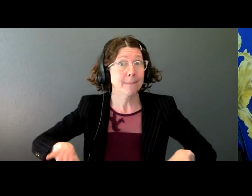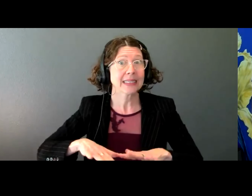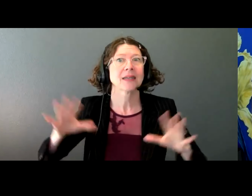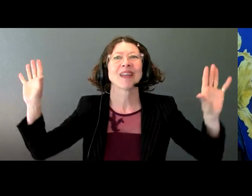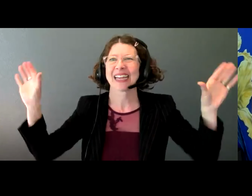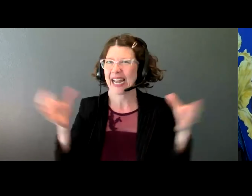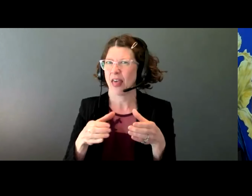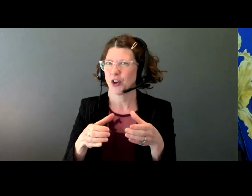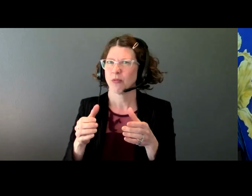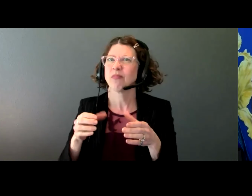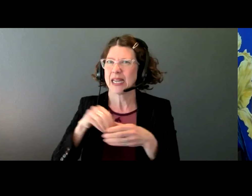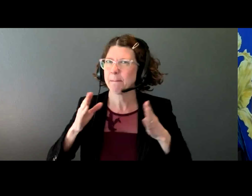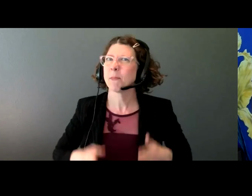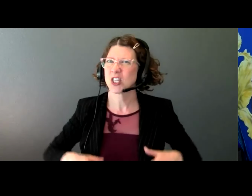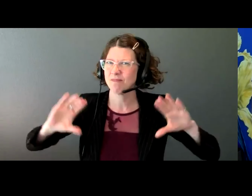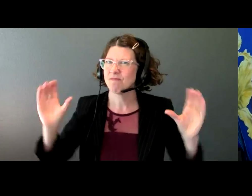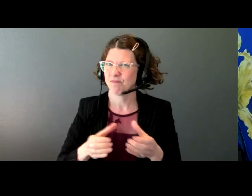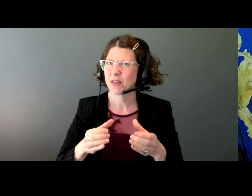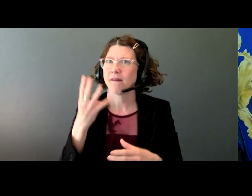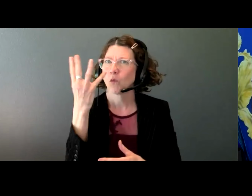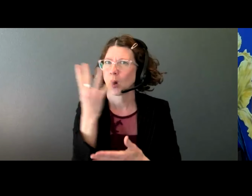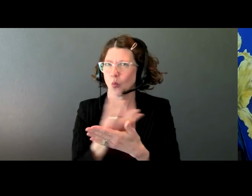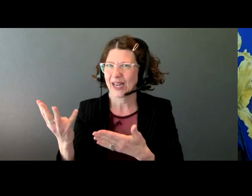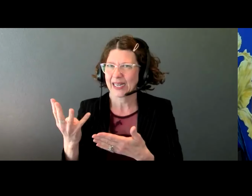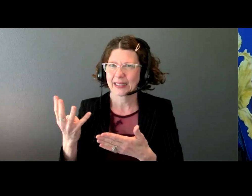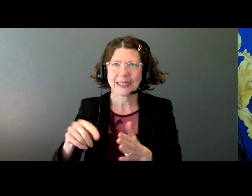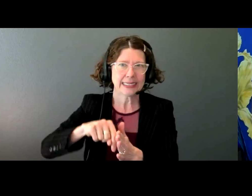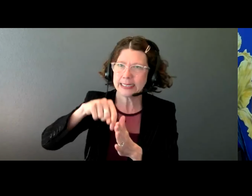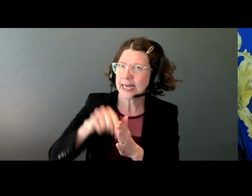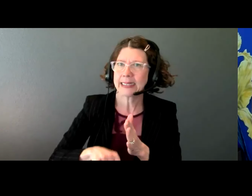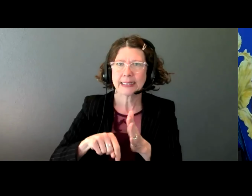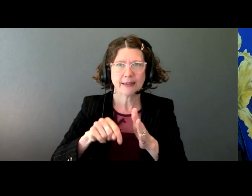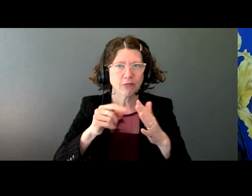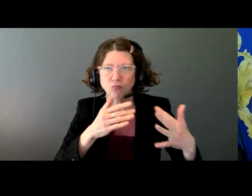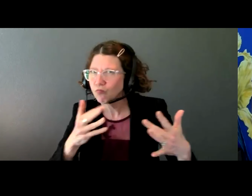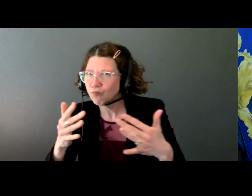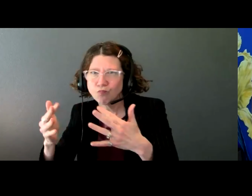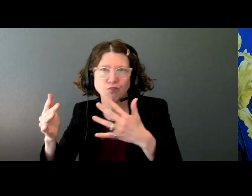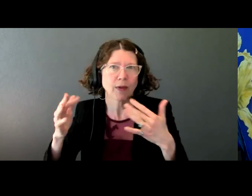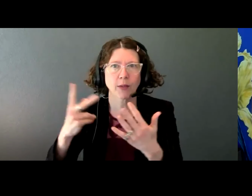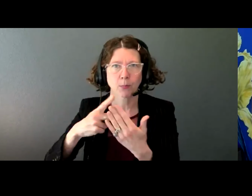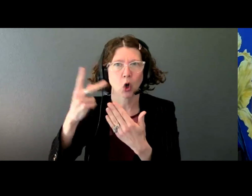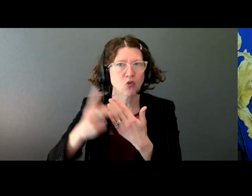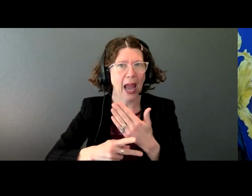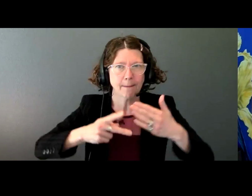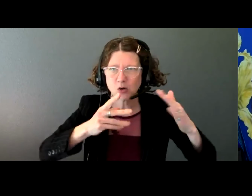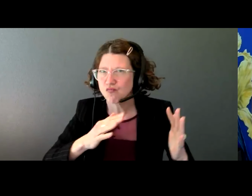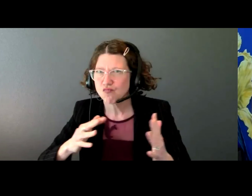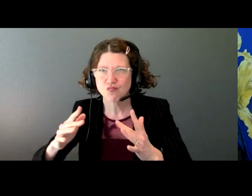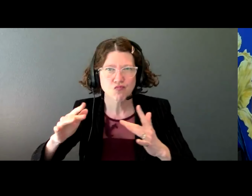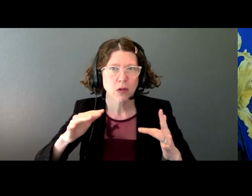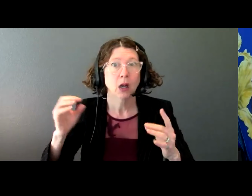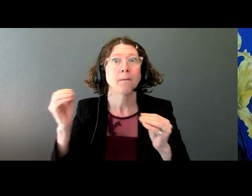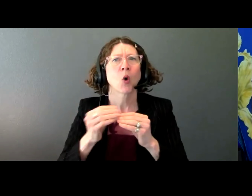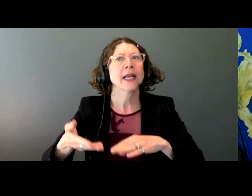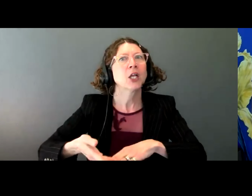4-week time to do an intensive portion of the program that not only increases the use of the